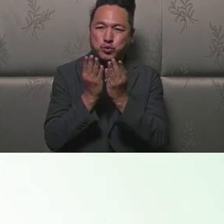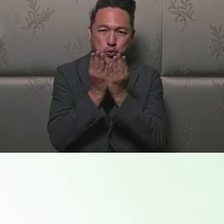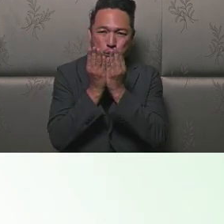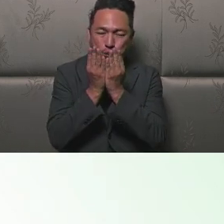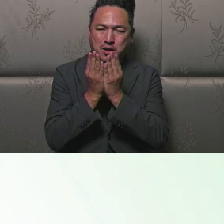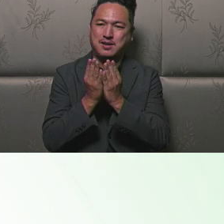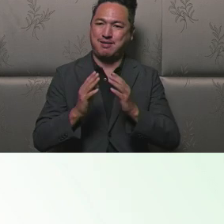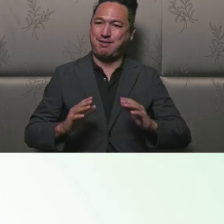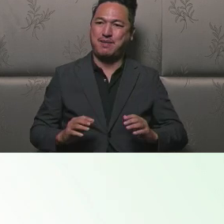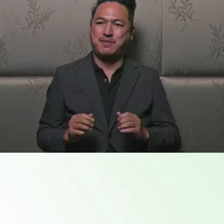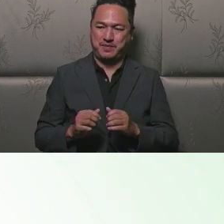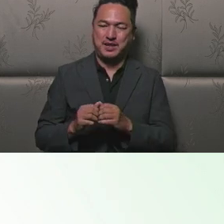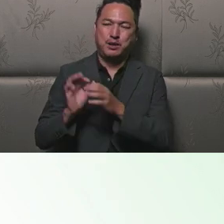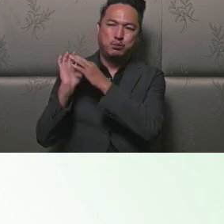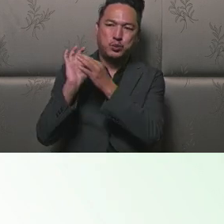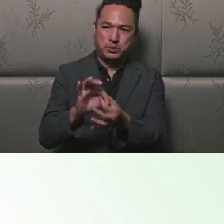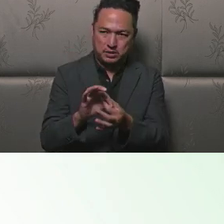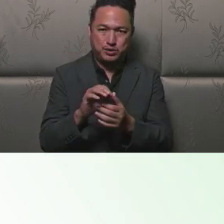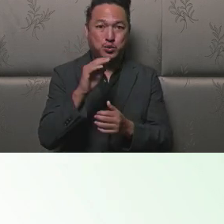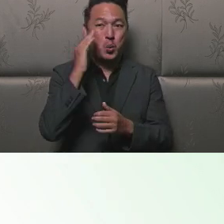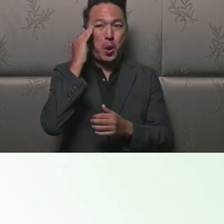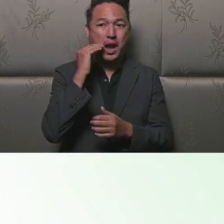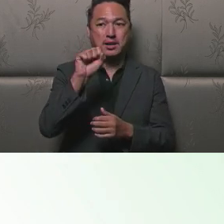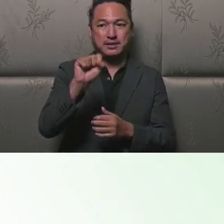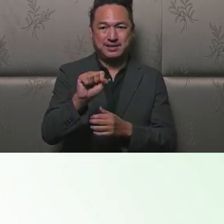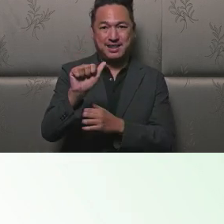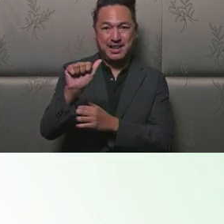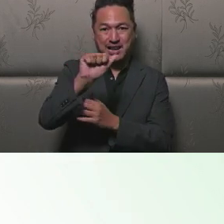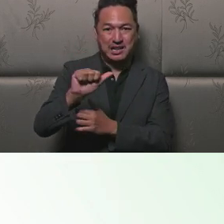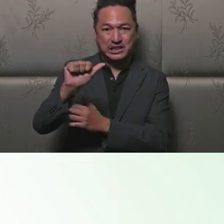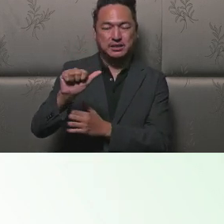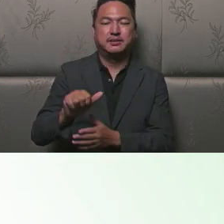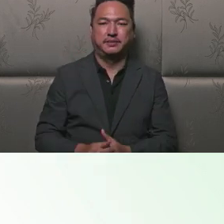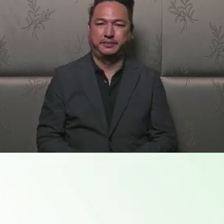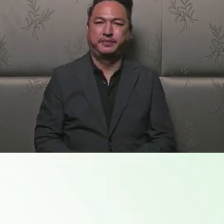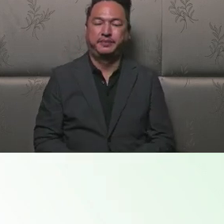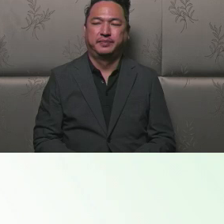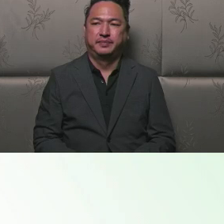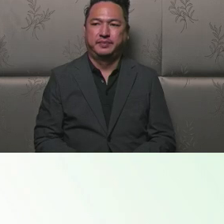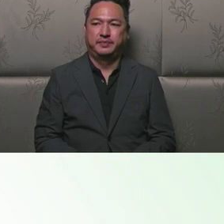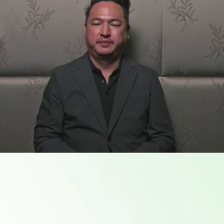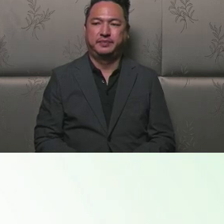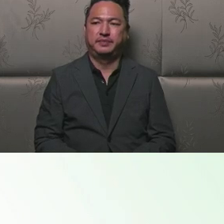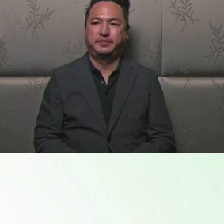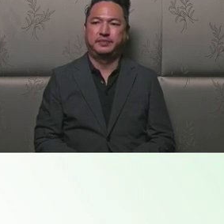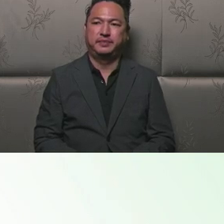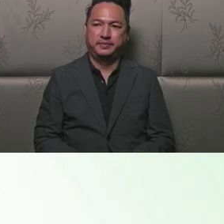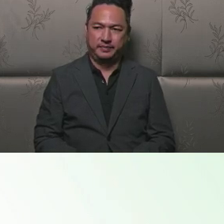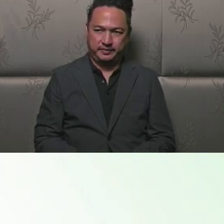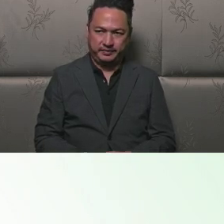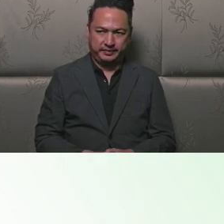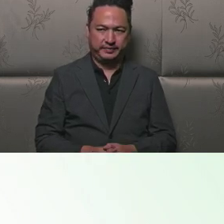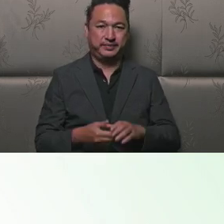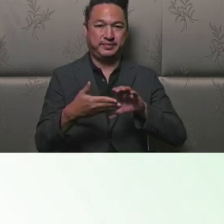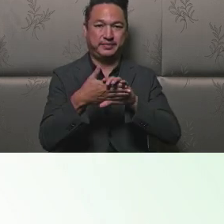And as you can see, we have a legal basis under the Article 9